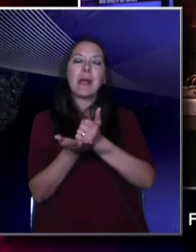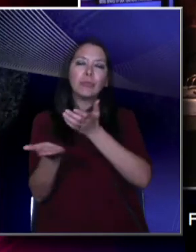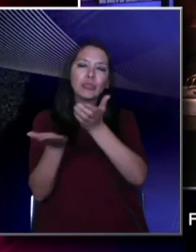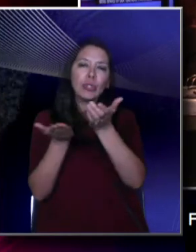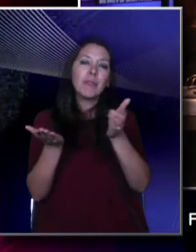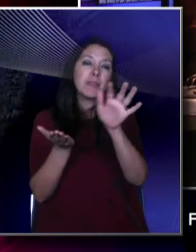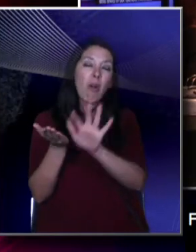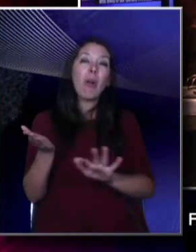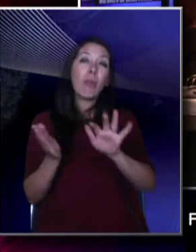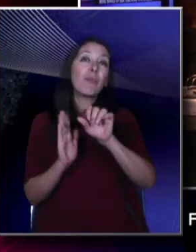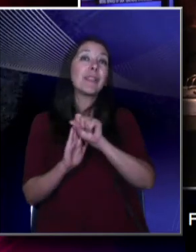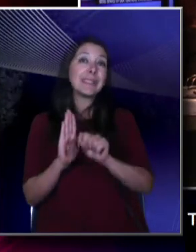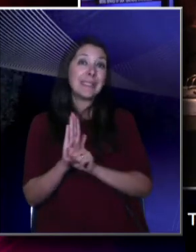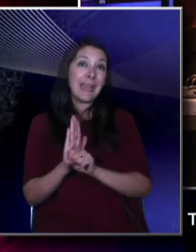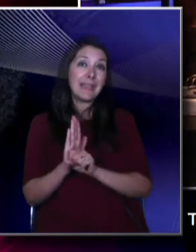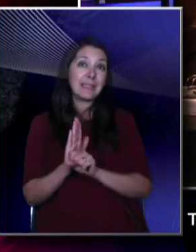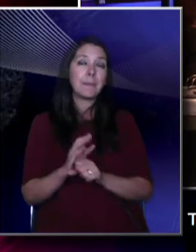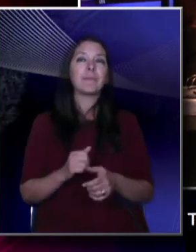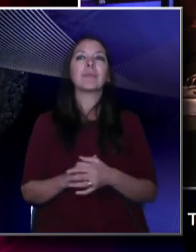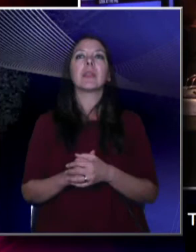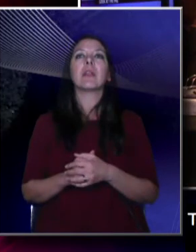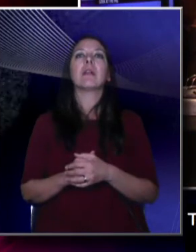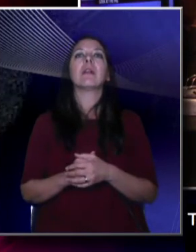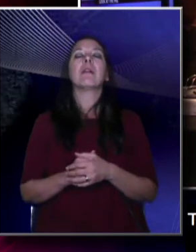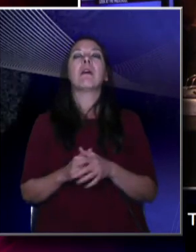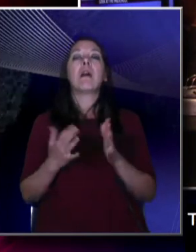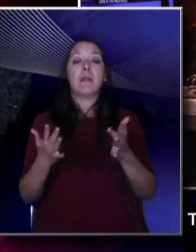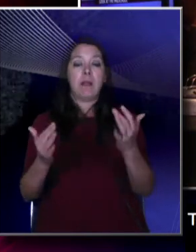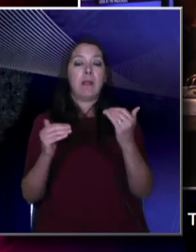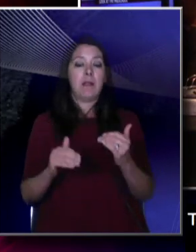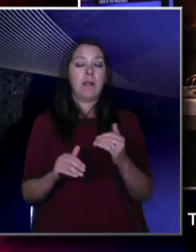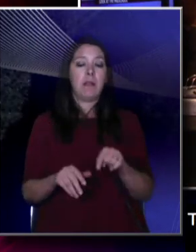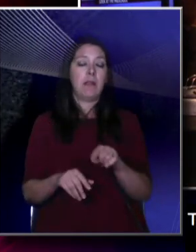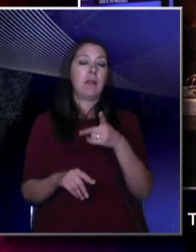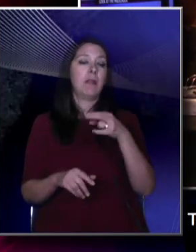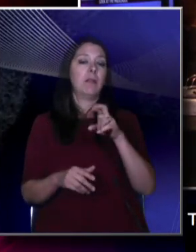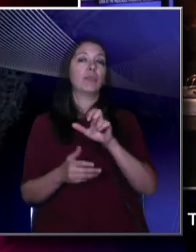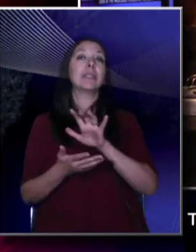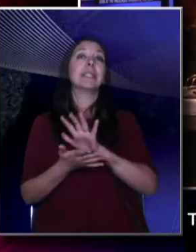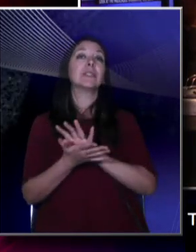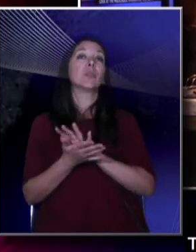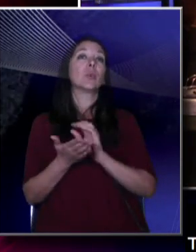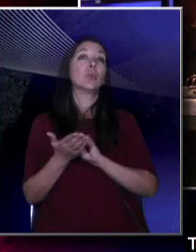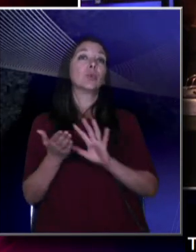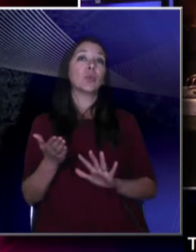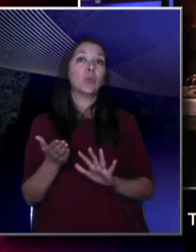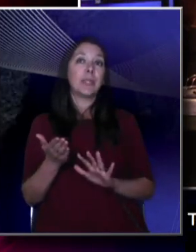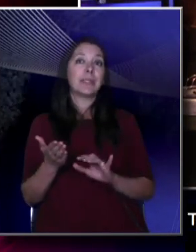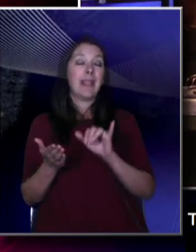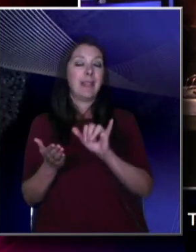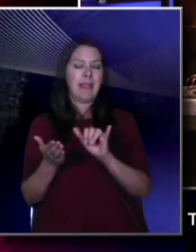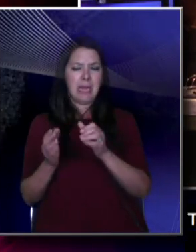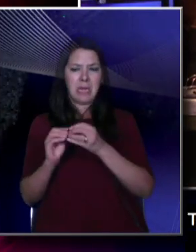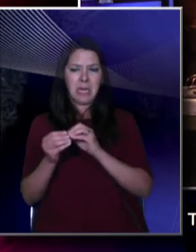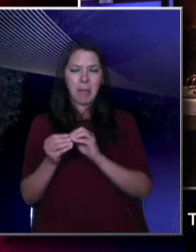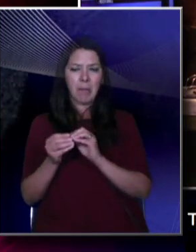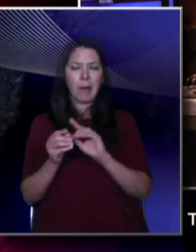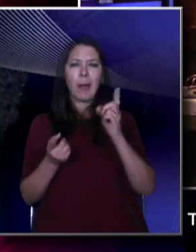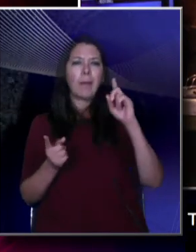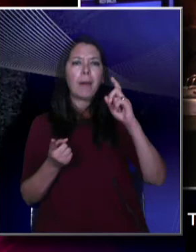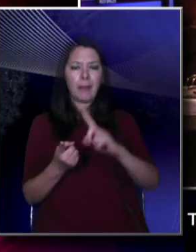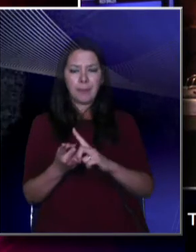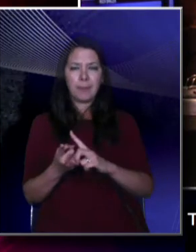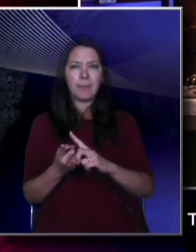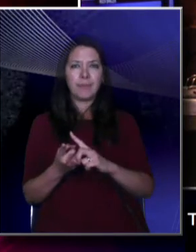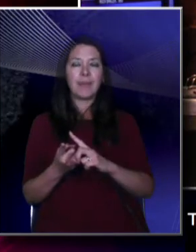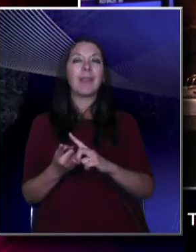look at the preschool students, you can see that number is much smaller. And I